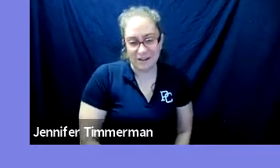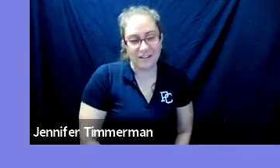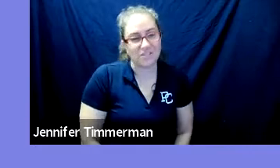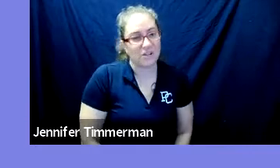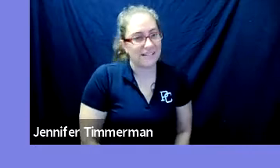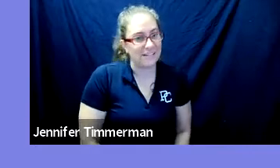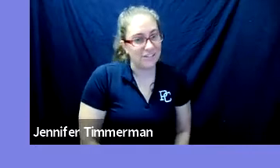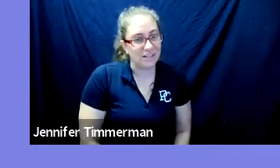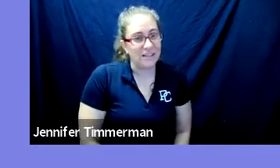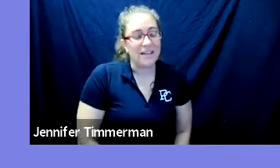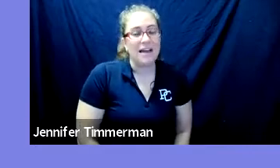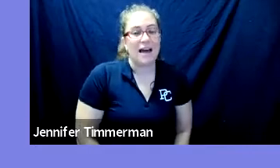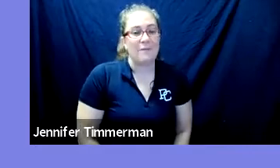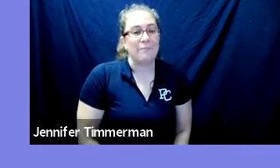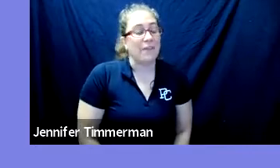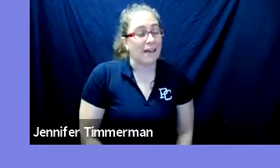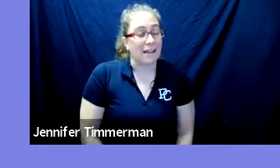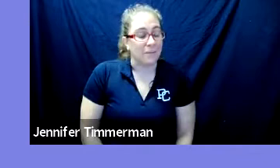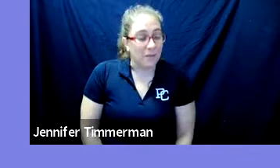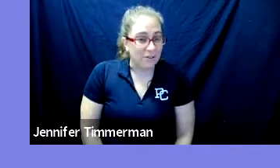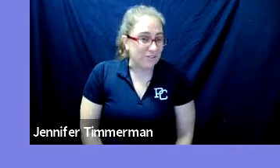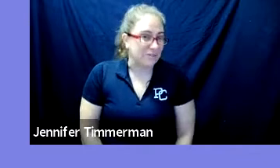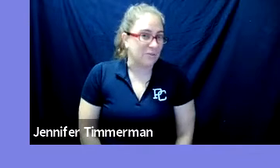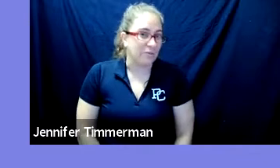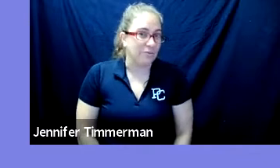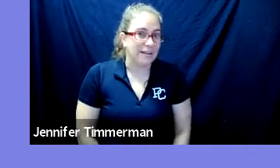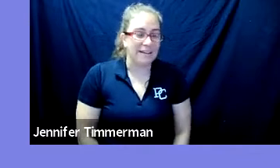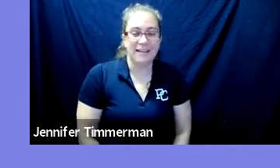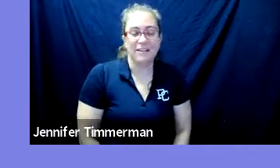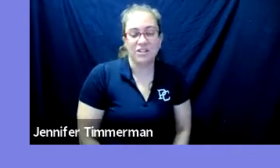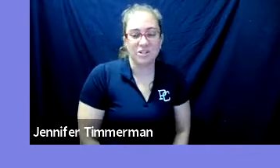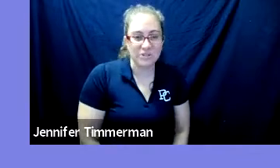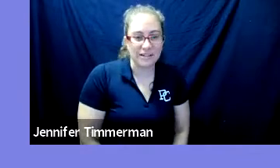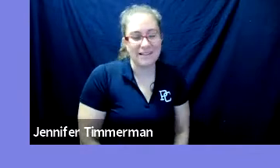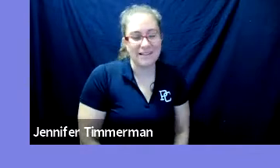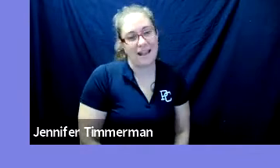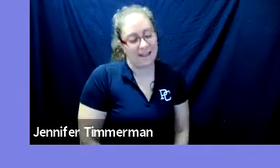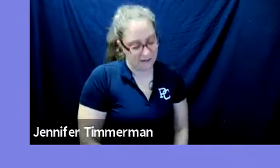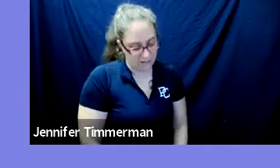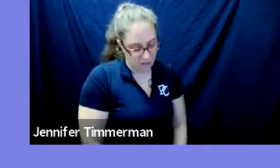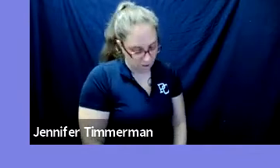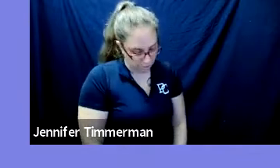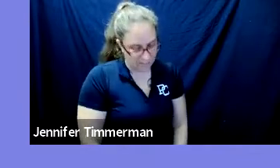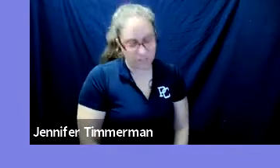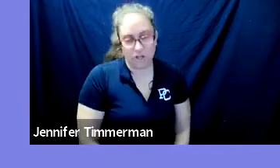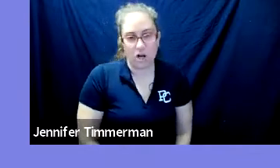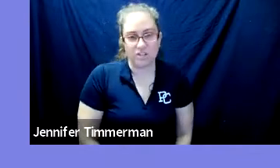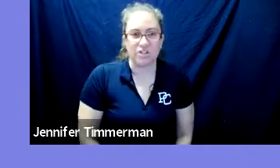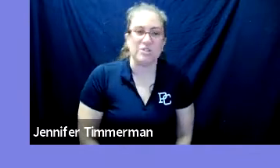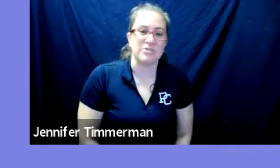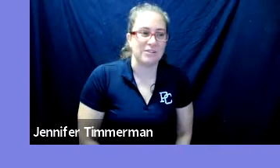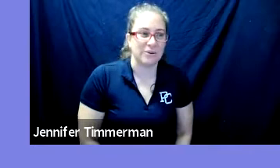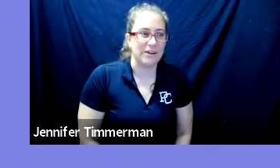here and I started teaching. I am a mother to 3 children and 3